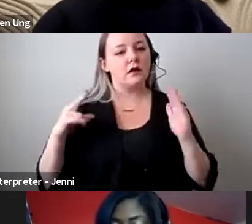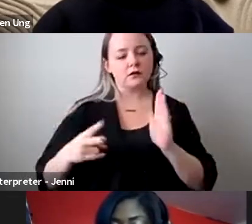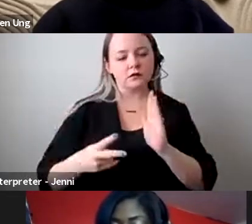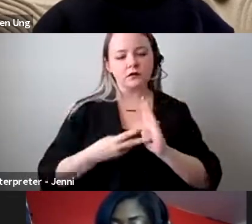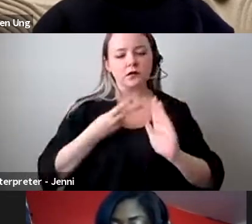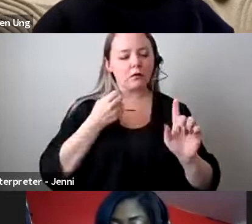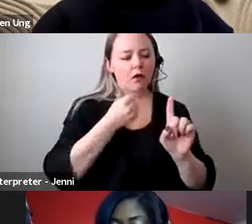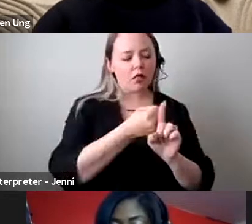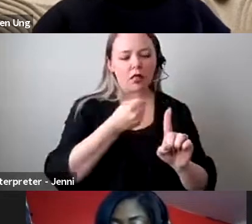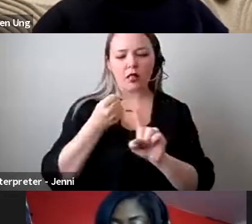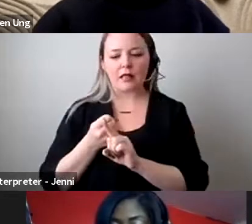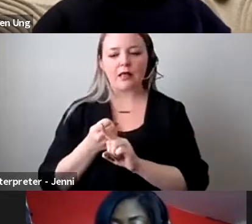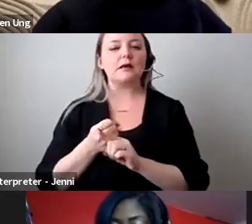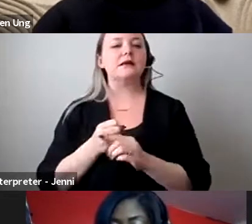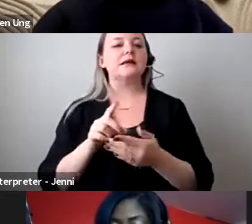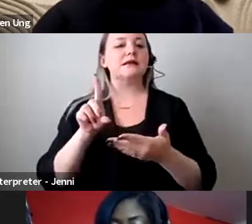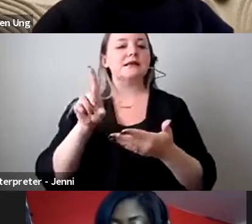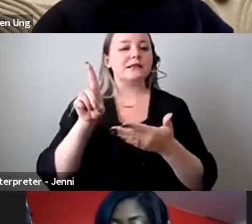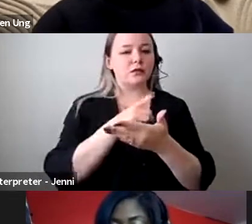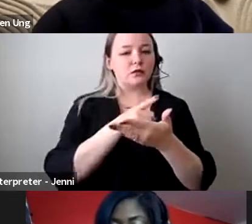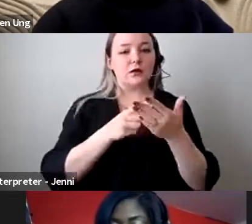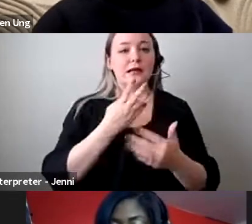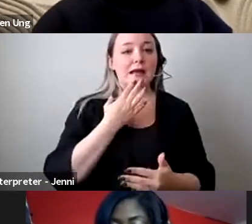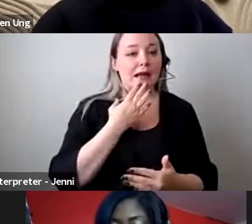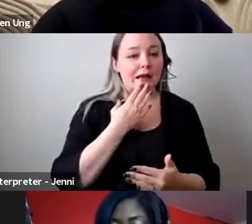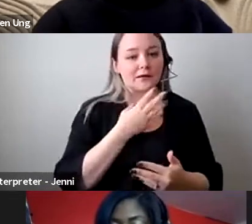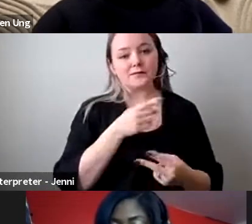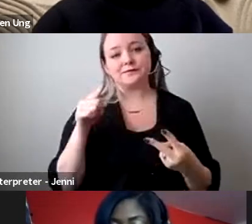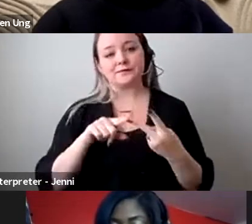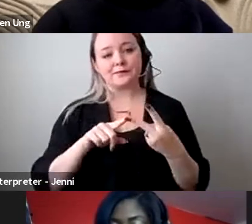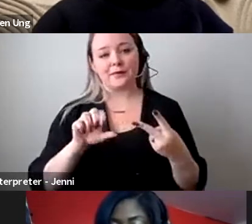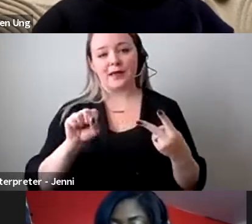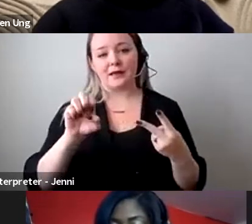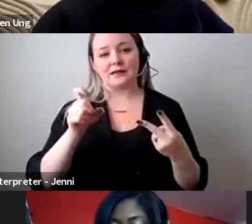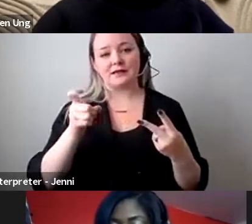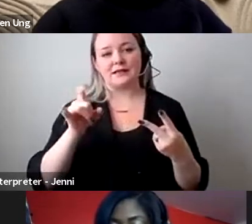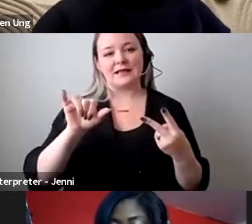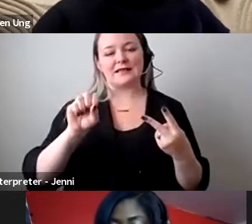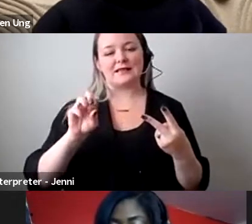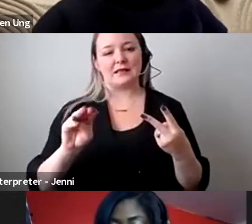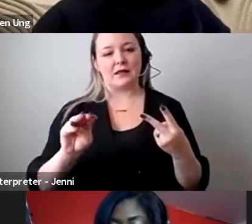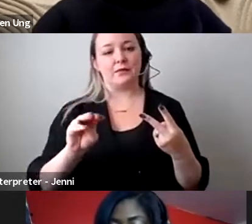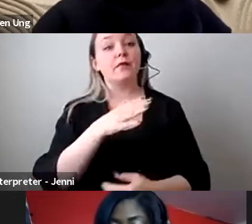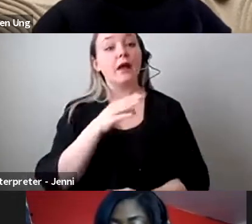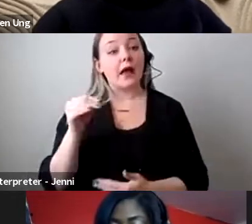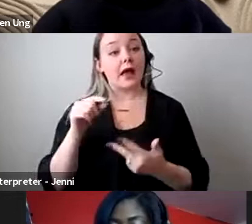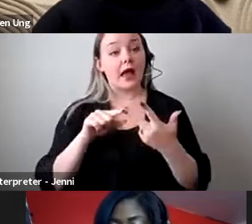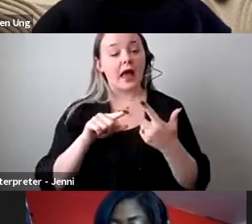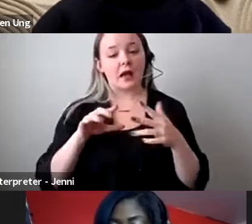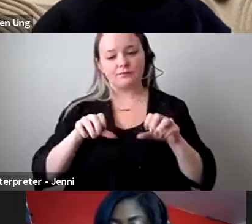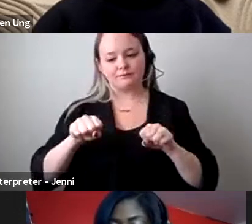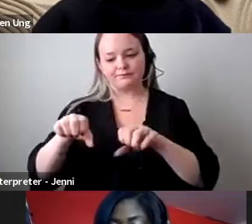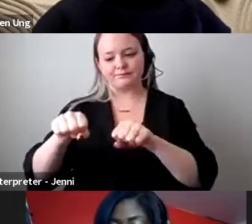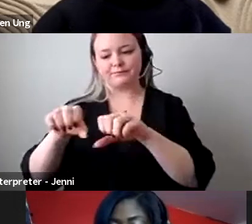sexism and racism in this system, and colonialism for Indigenous communities.